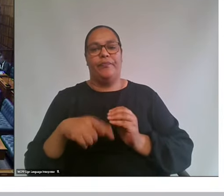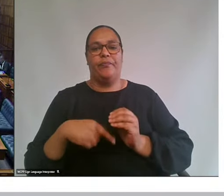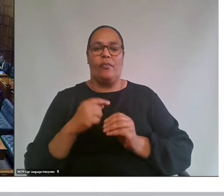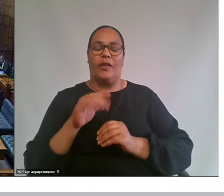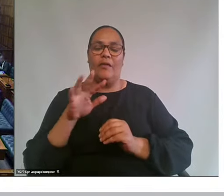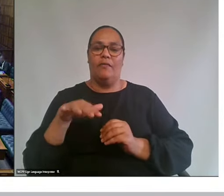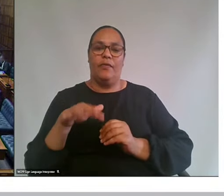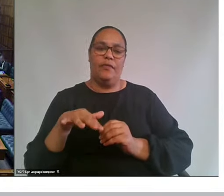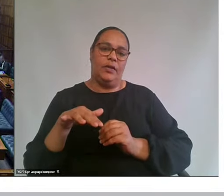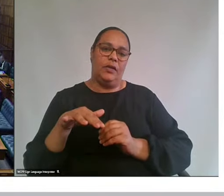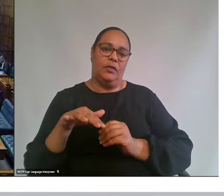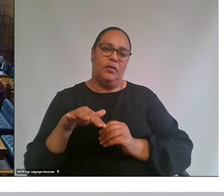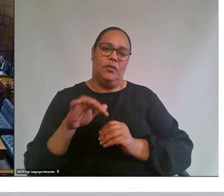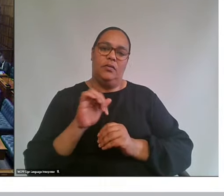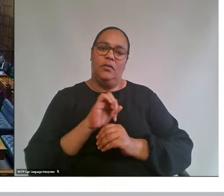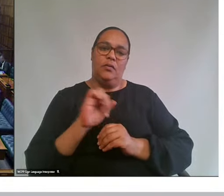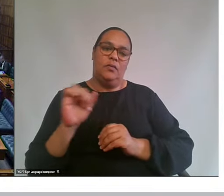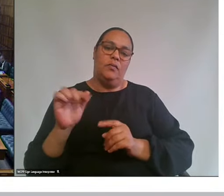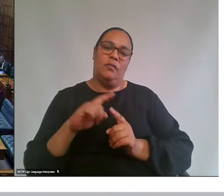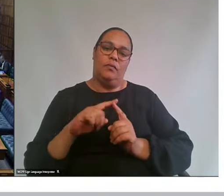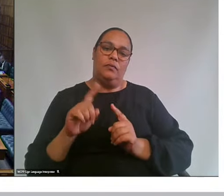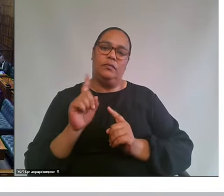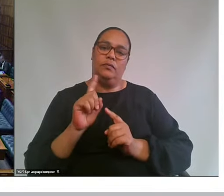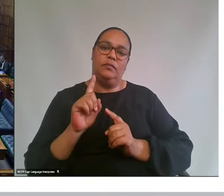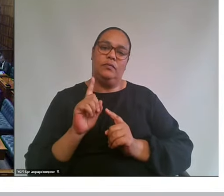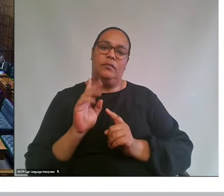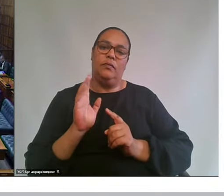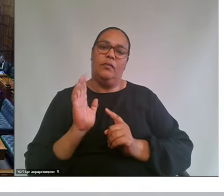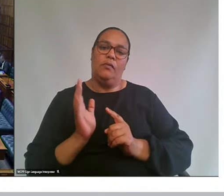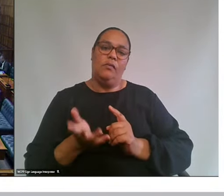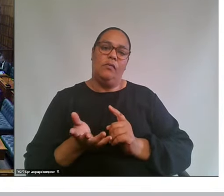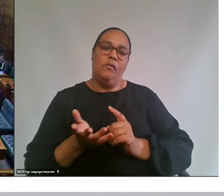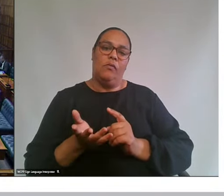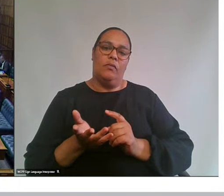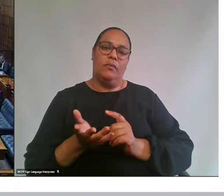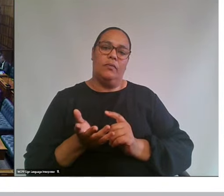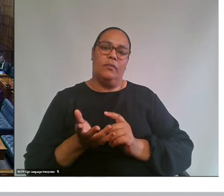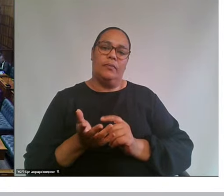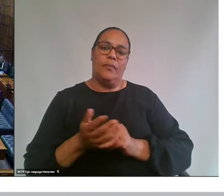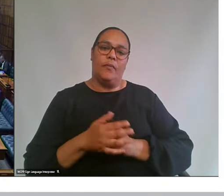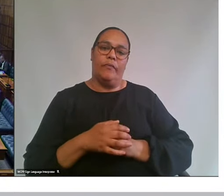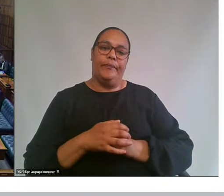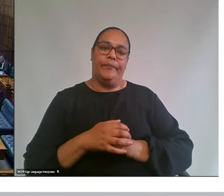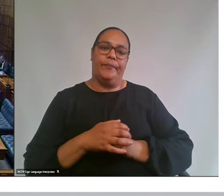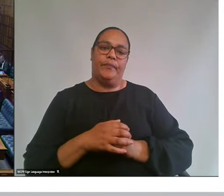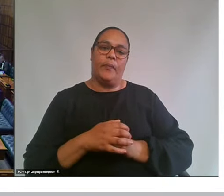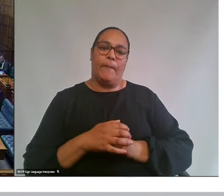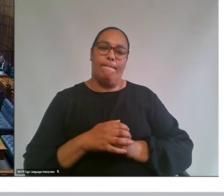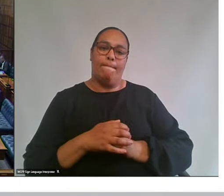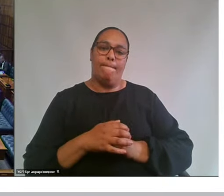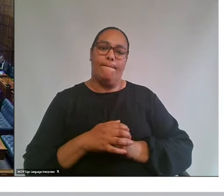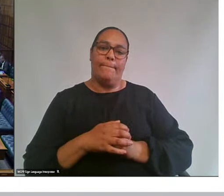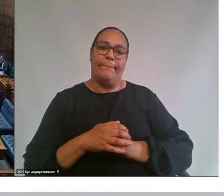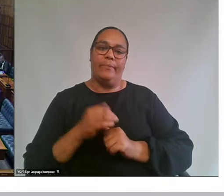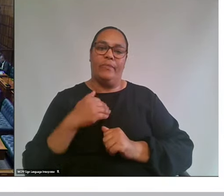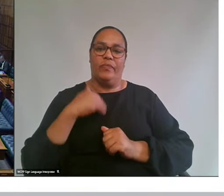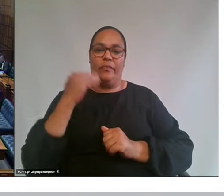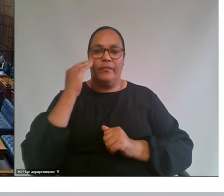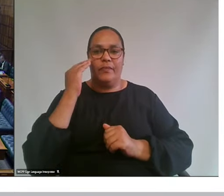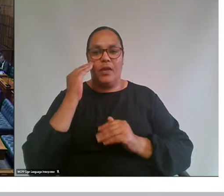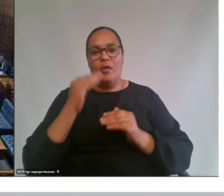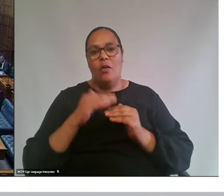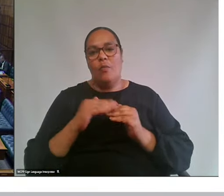15 of those but then what is just H uh I know that most